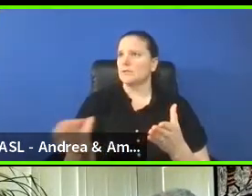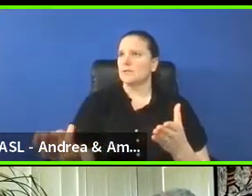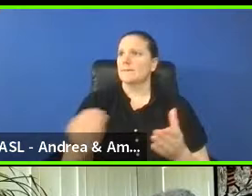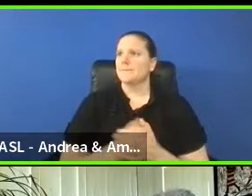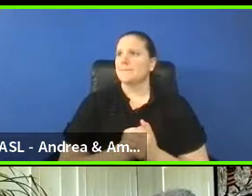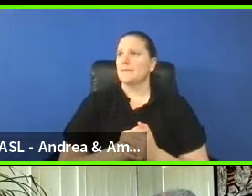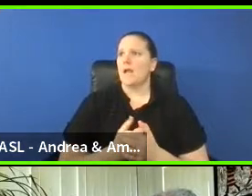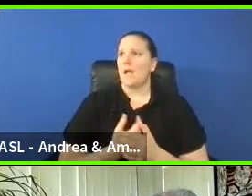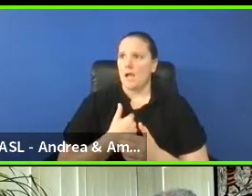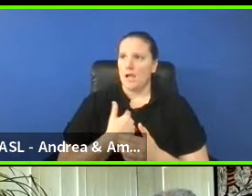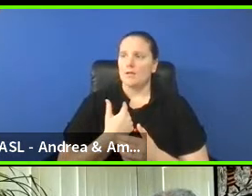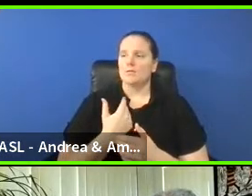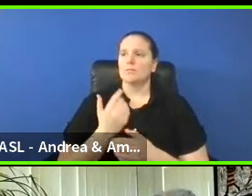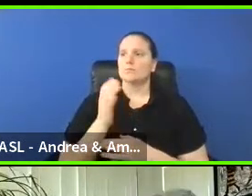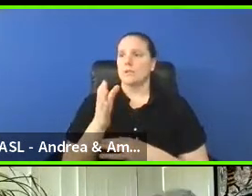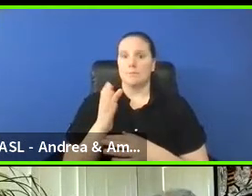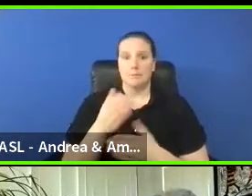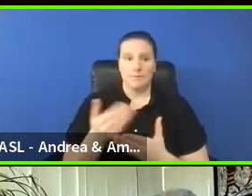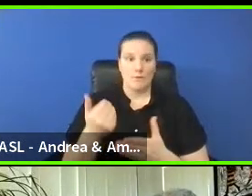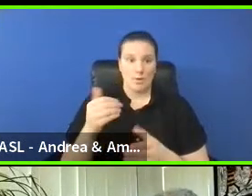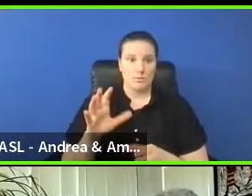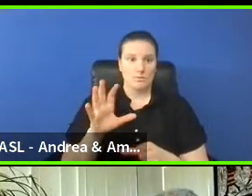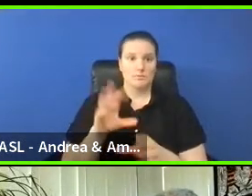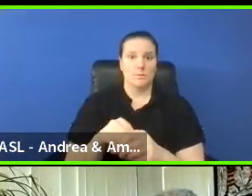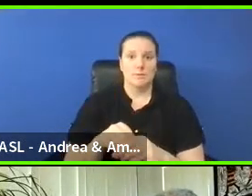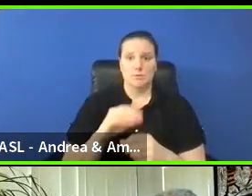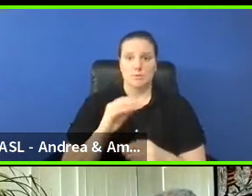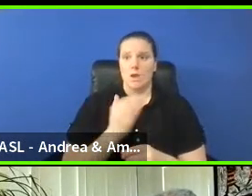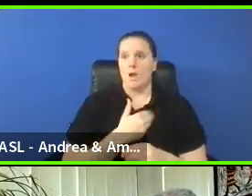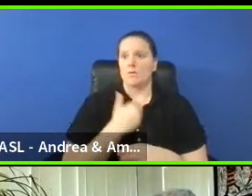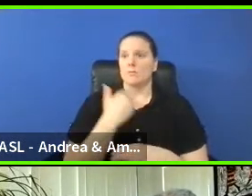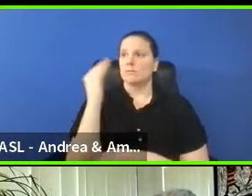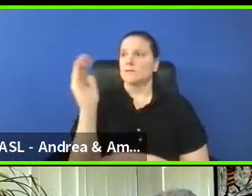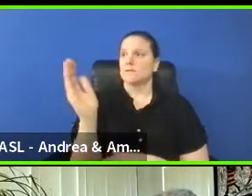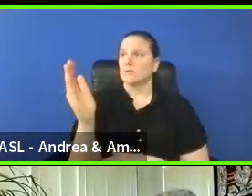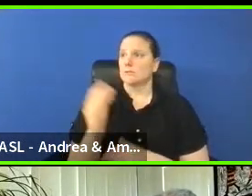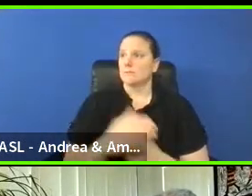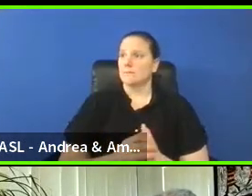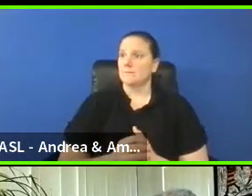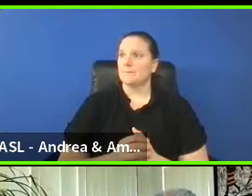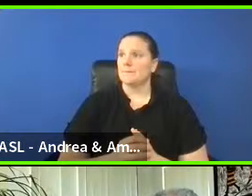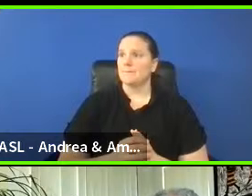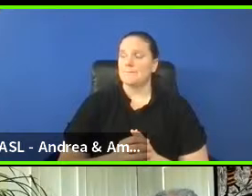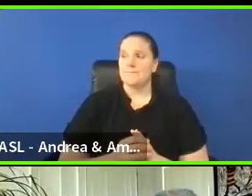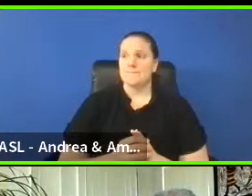that I presented before we jump into our presentations?